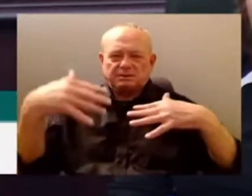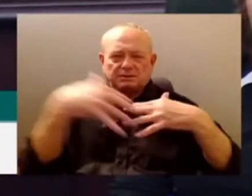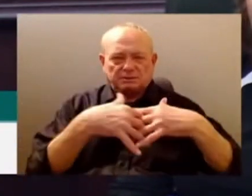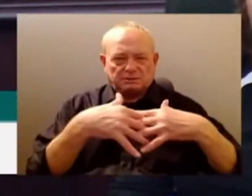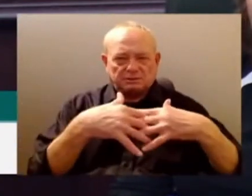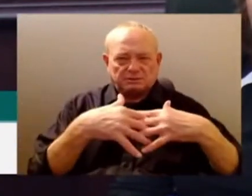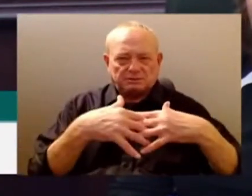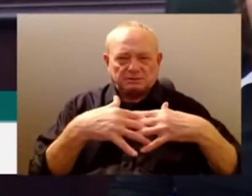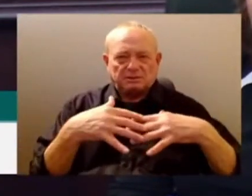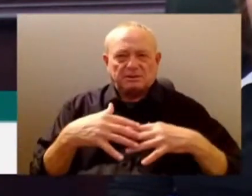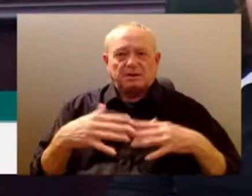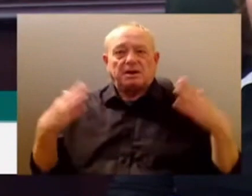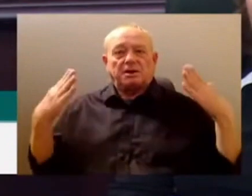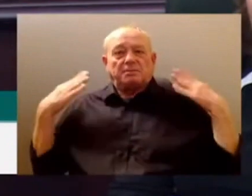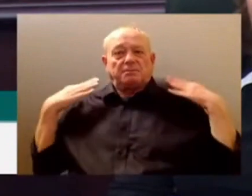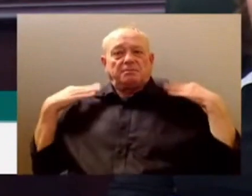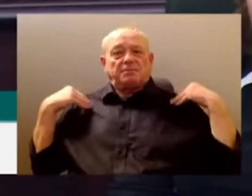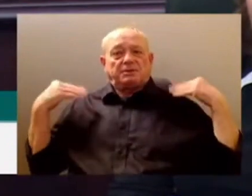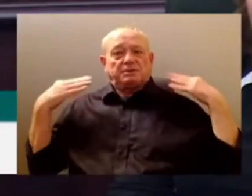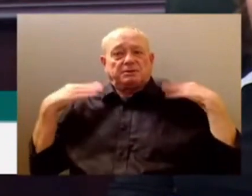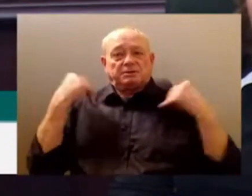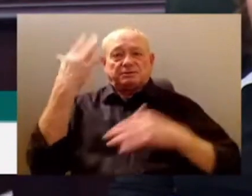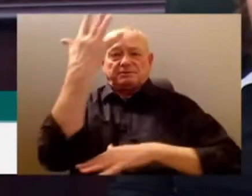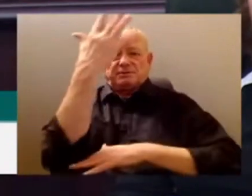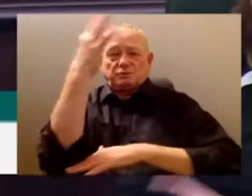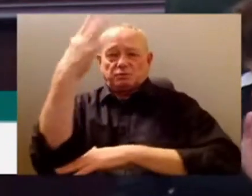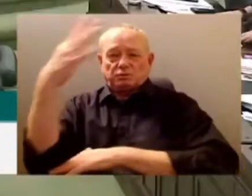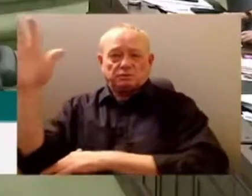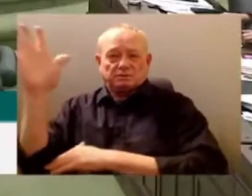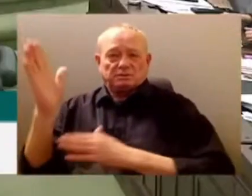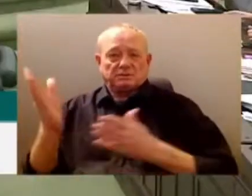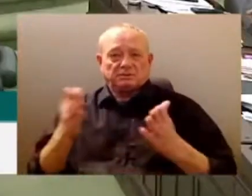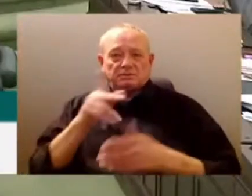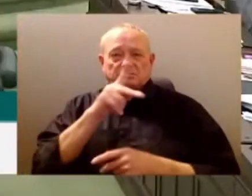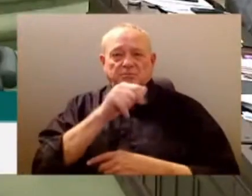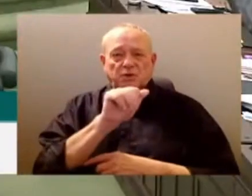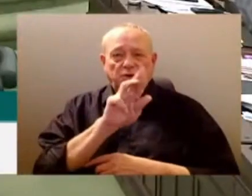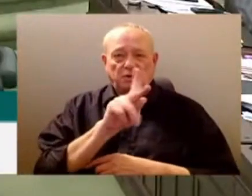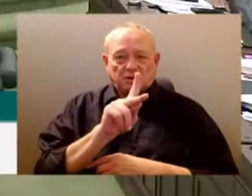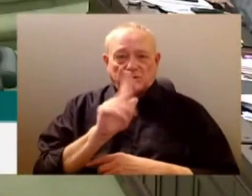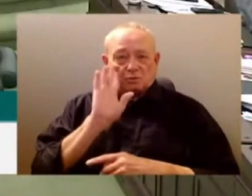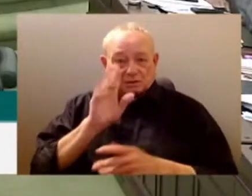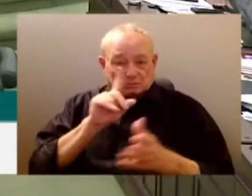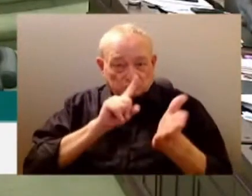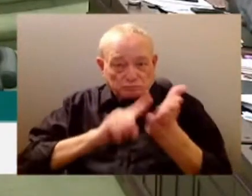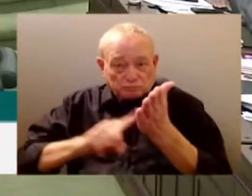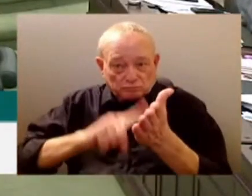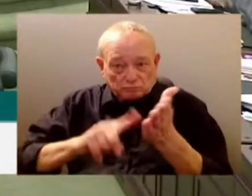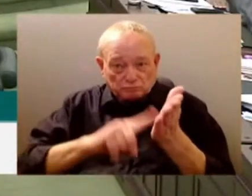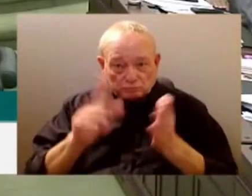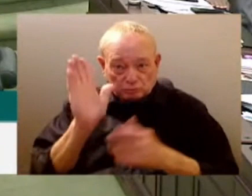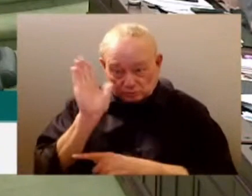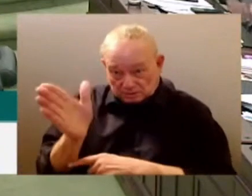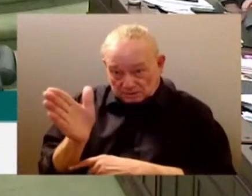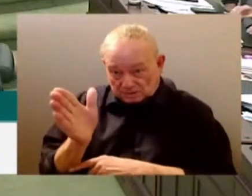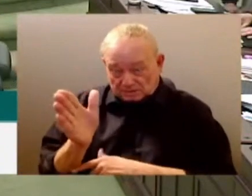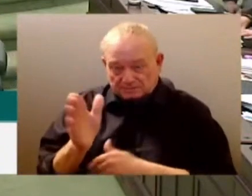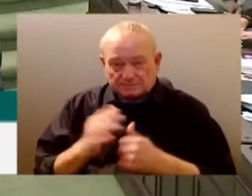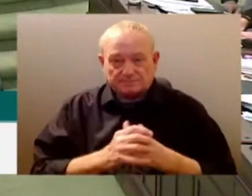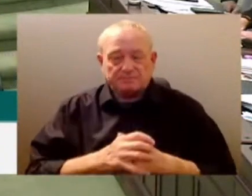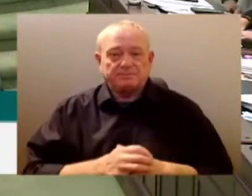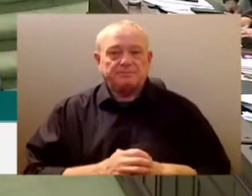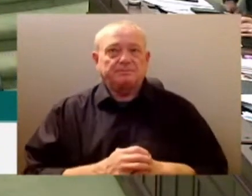public consultation and engagement on logging in Kananaskis? The Honourable Minister of Forestry and Parks. Yes, thank you very